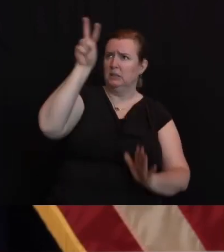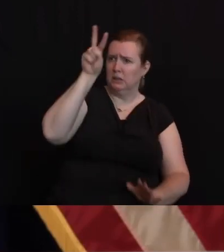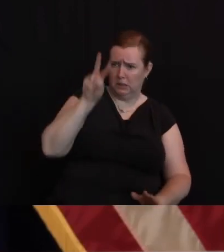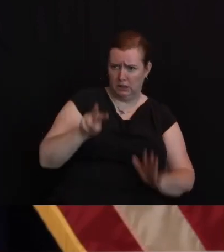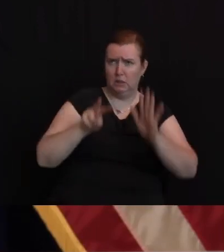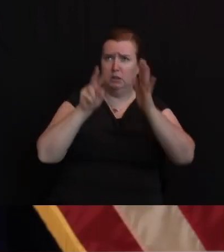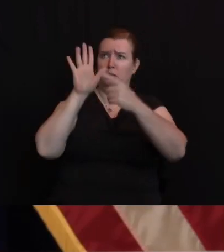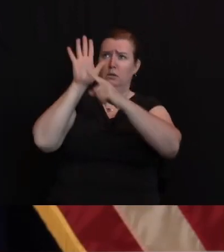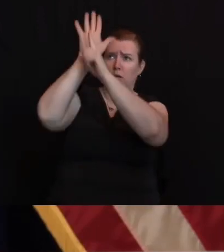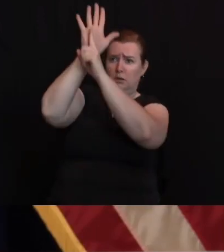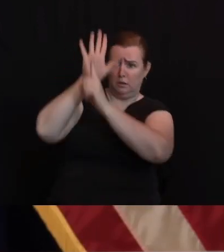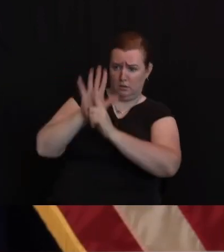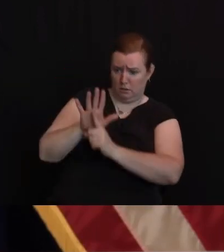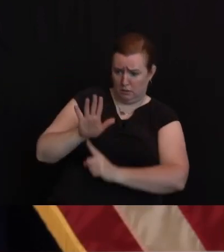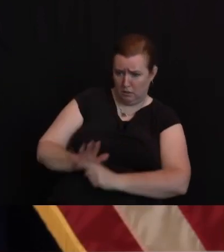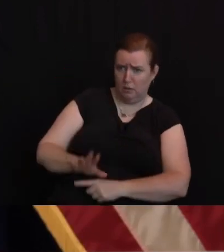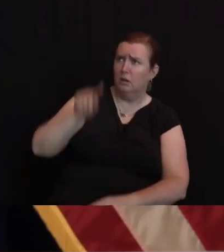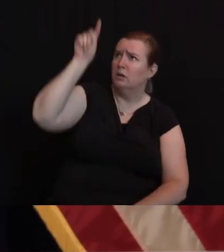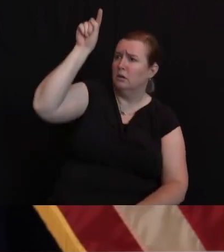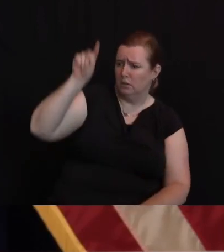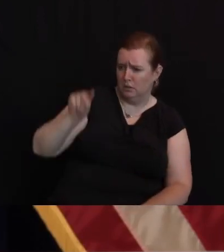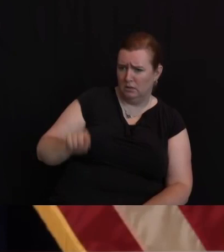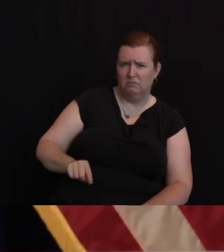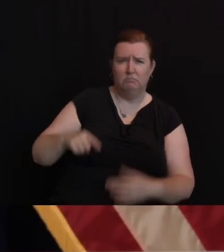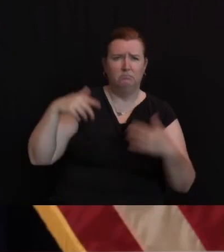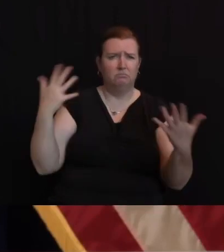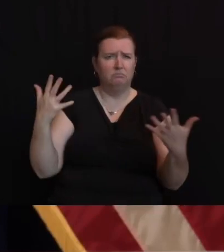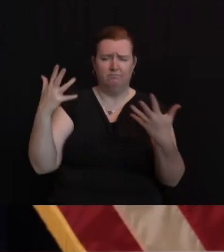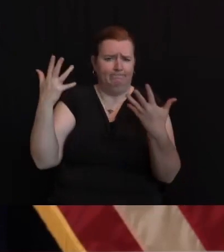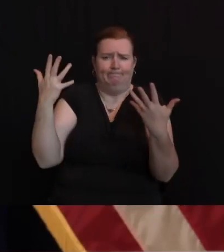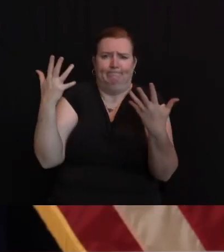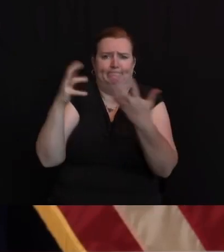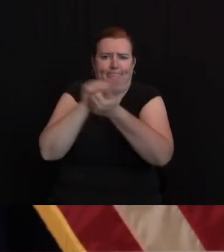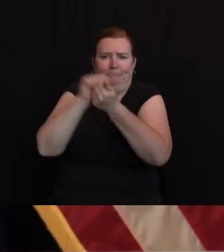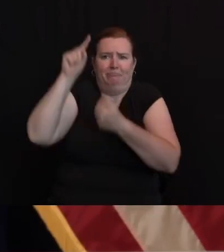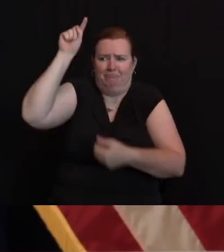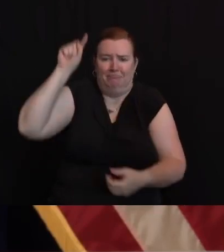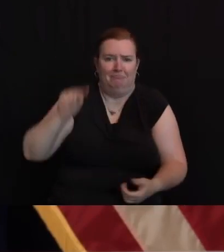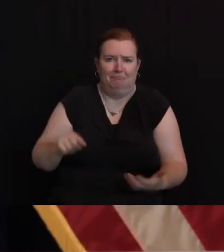entire state was ravaged by this quick-moving storm.